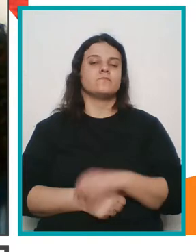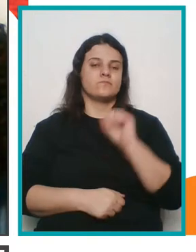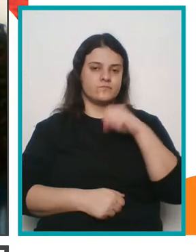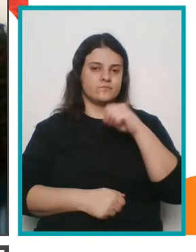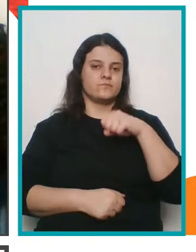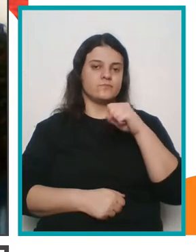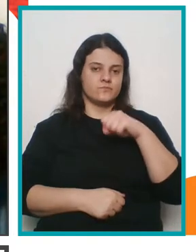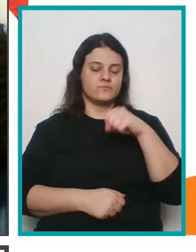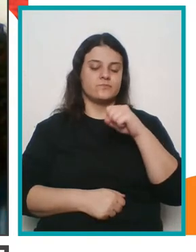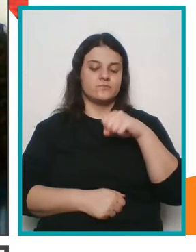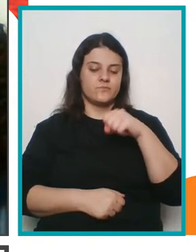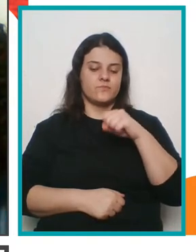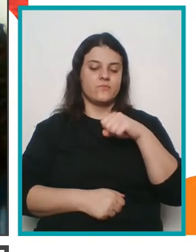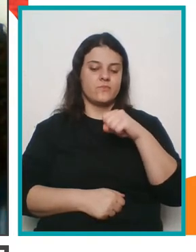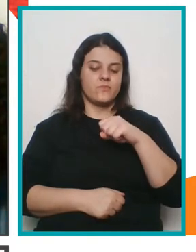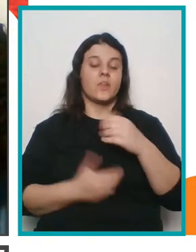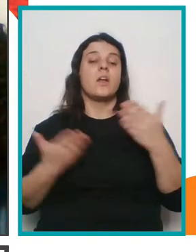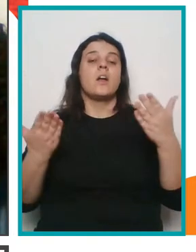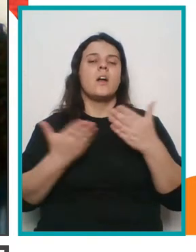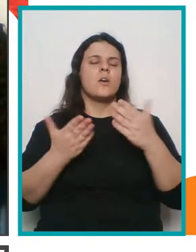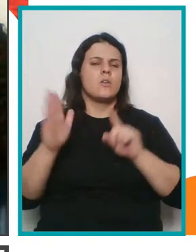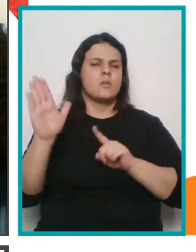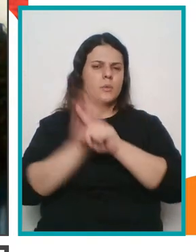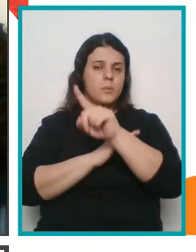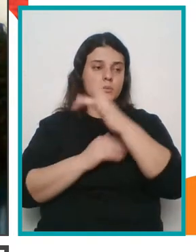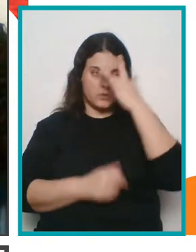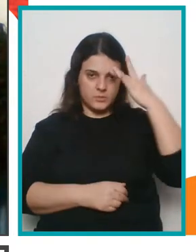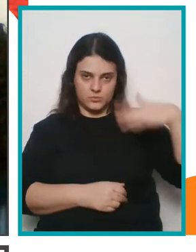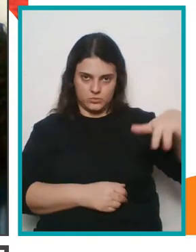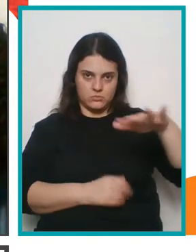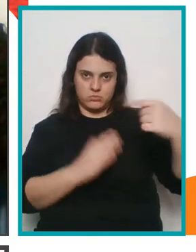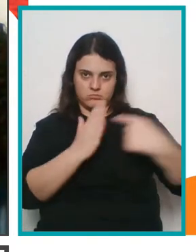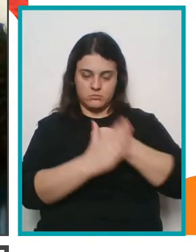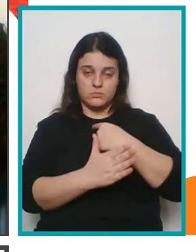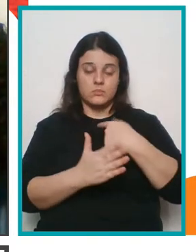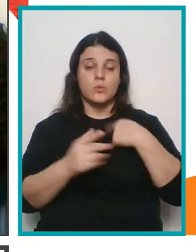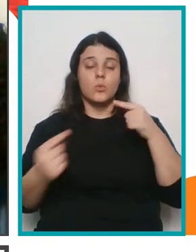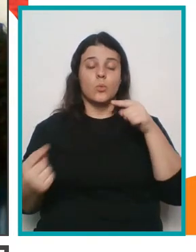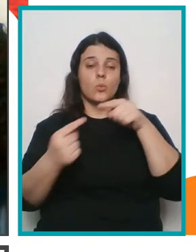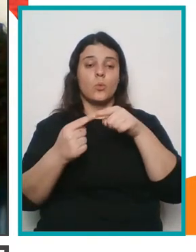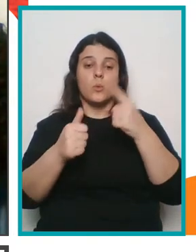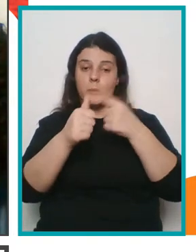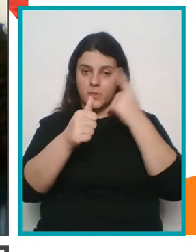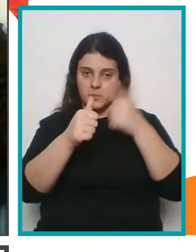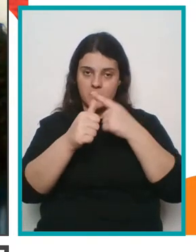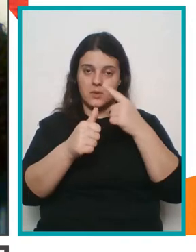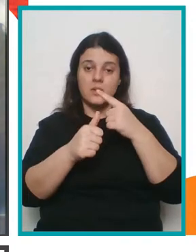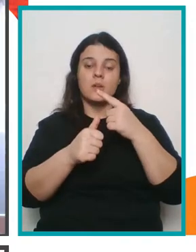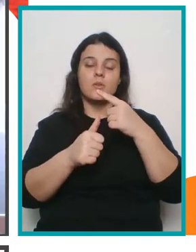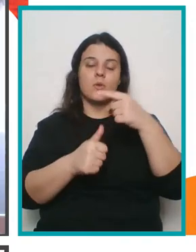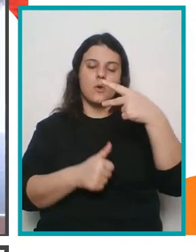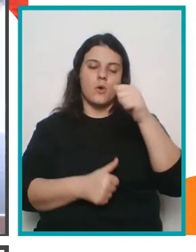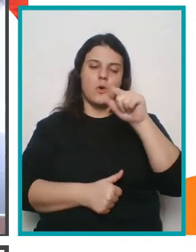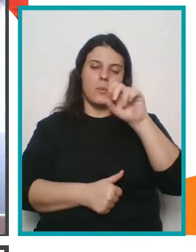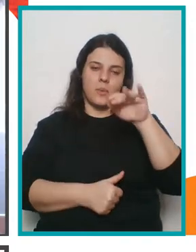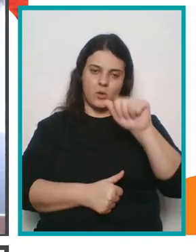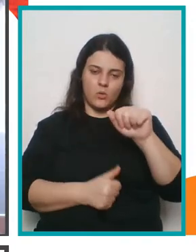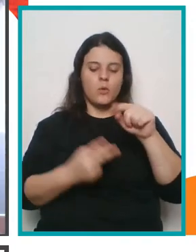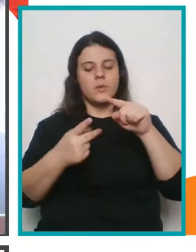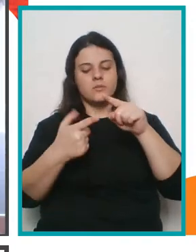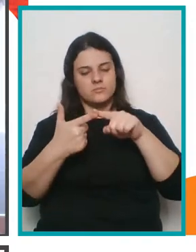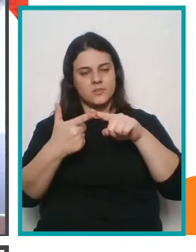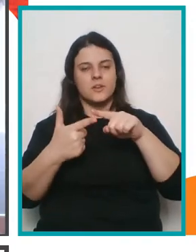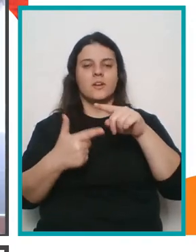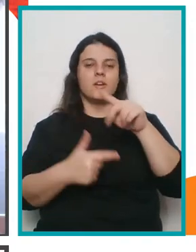duas participam de tantos movimentos ativistas de jovens, seria interessante a opinião de vocês. A pergunta é a